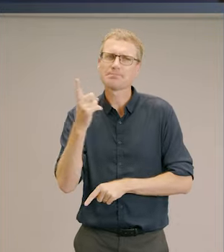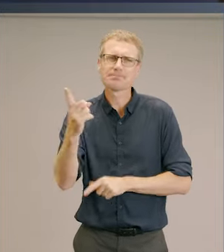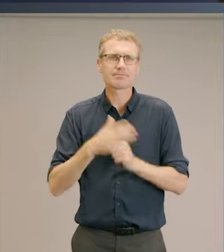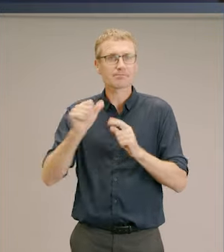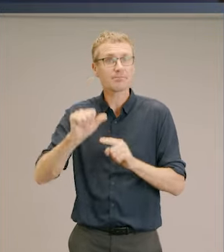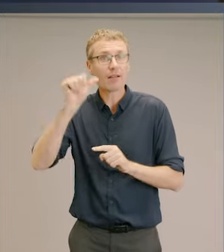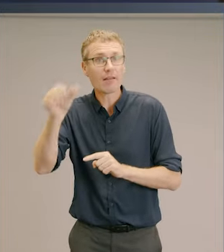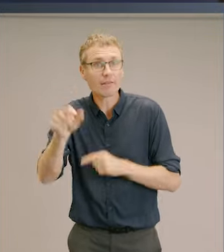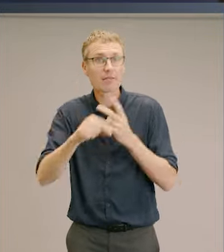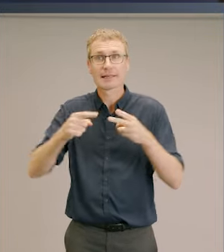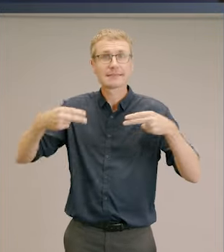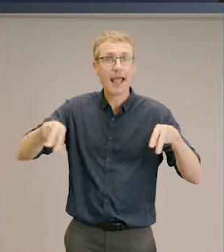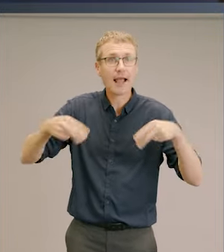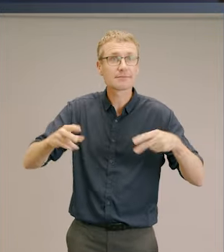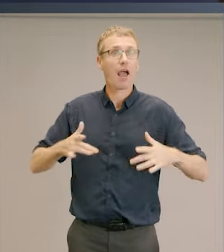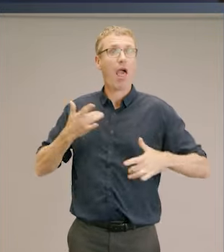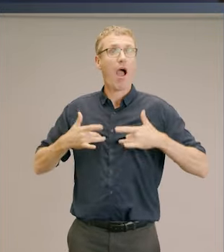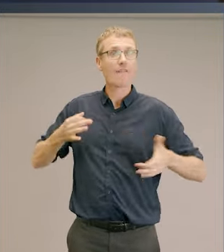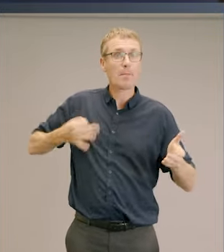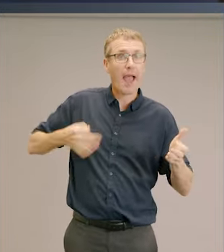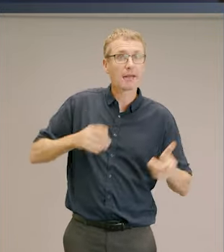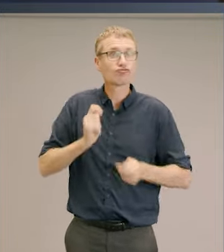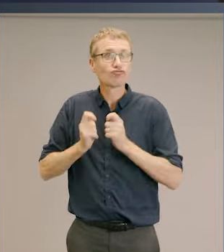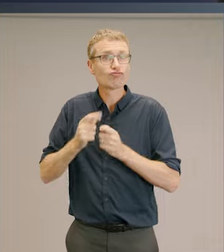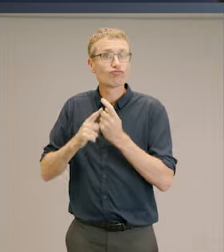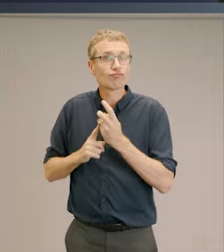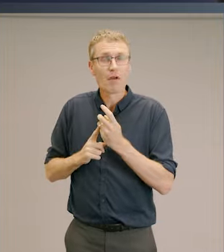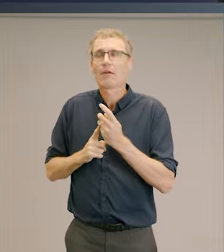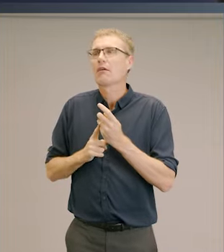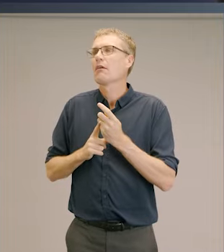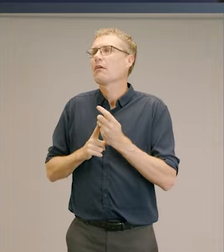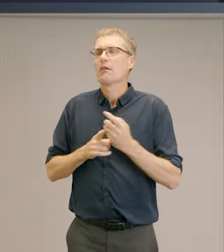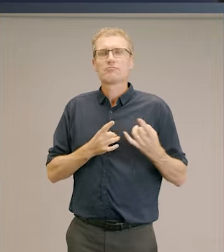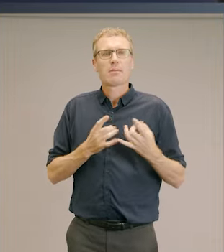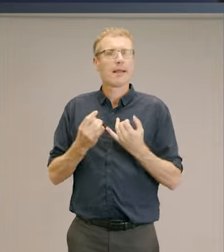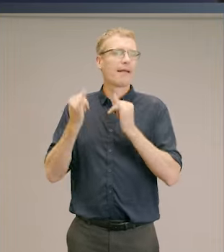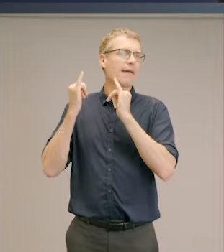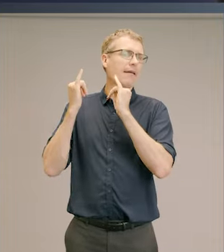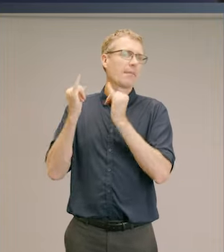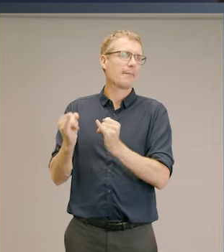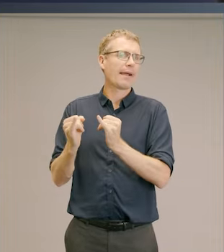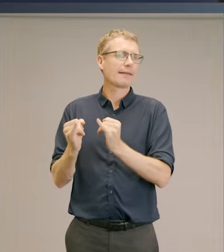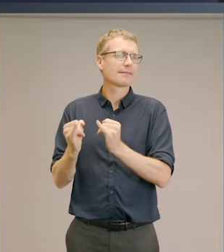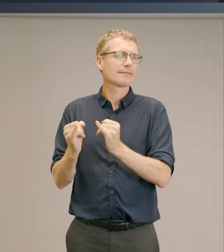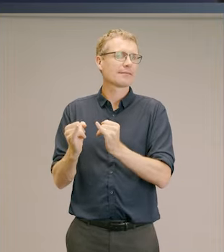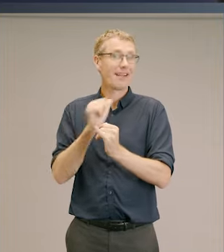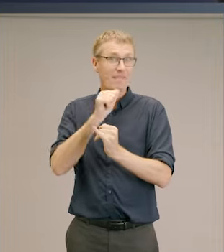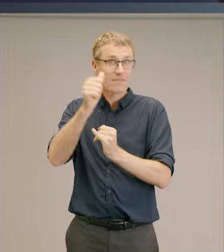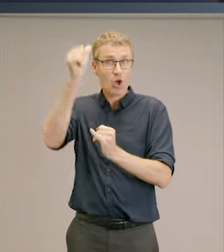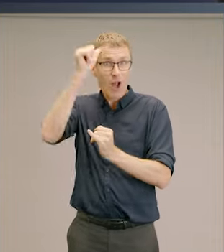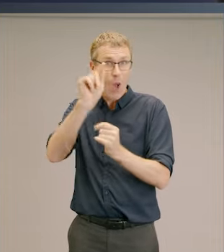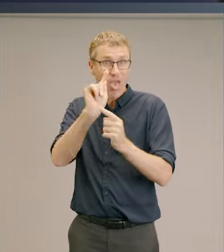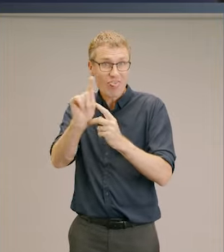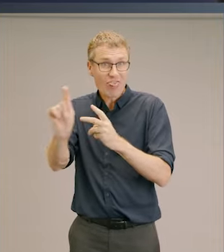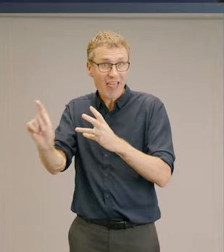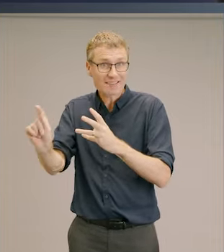the most incredible food. There was dancing, they had a live band, and we realized that we had prepared really badly. Had we known what